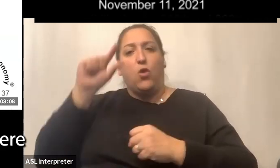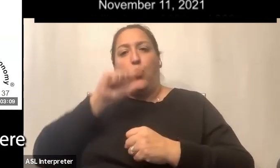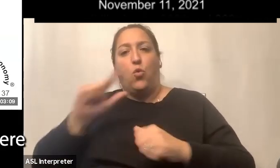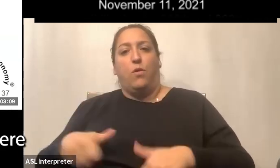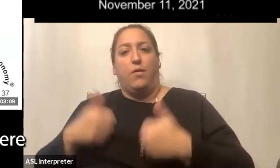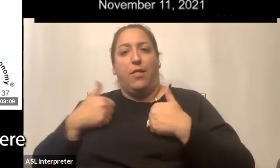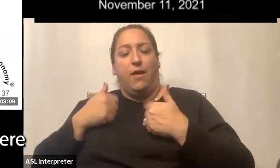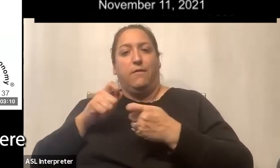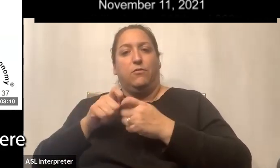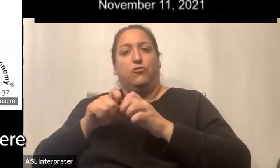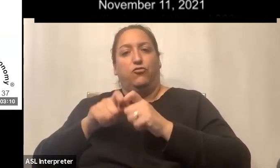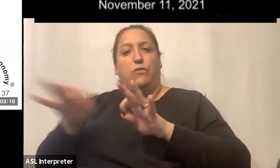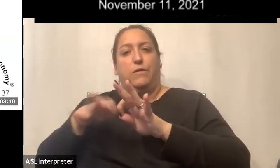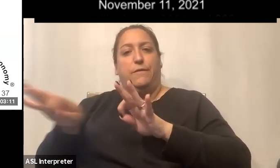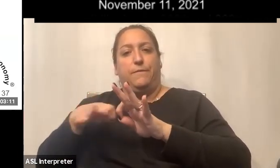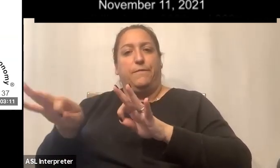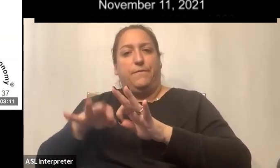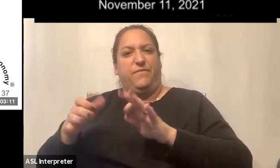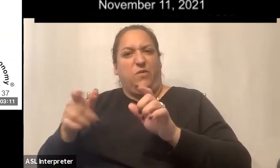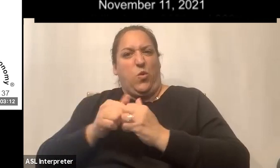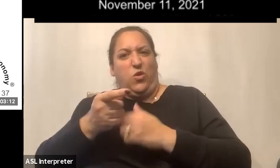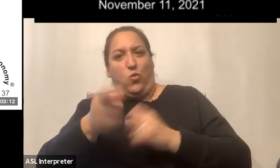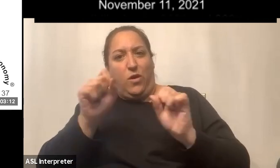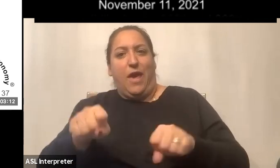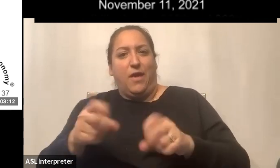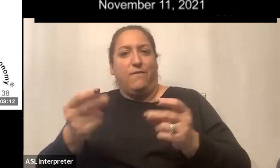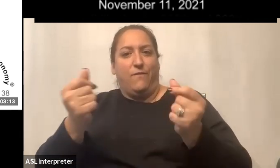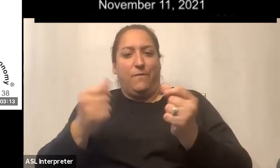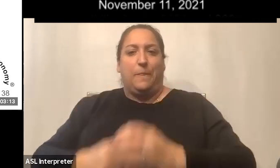Transcribe and have captioning right there with you.